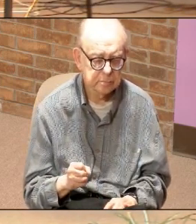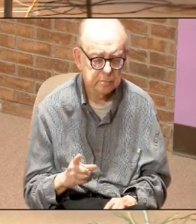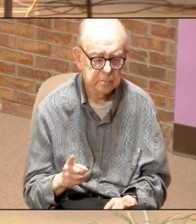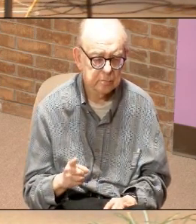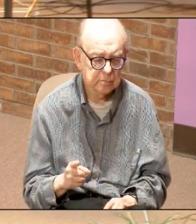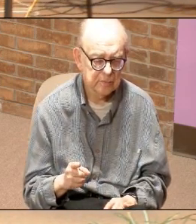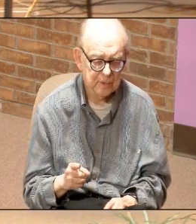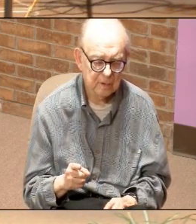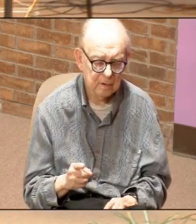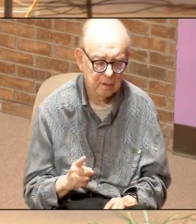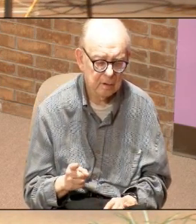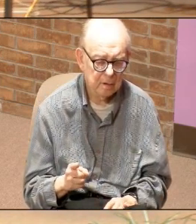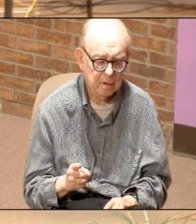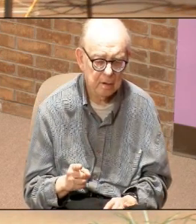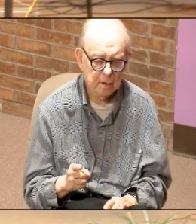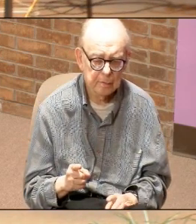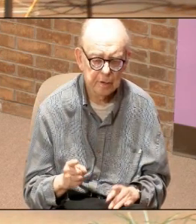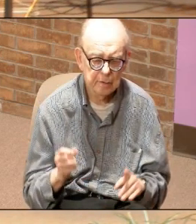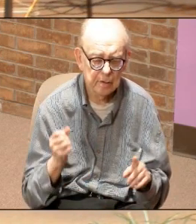beating a 9-year-old little girl